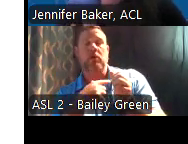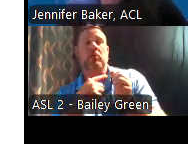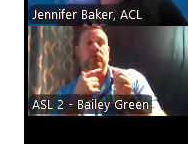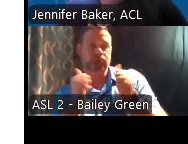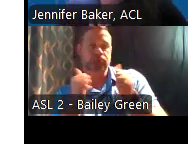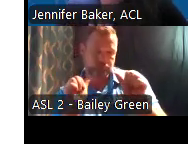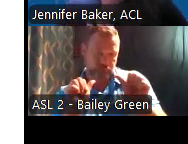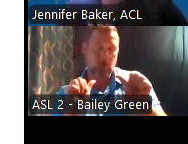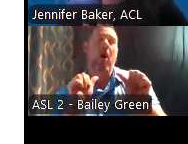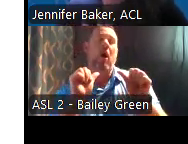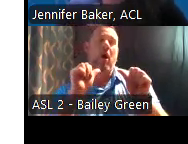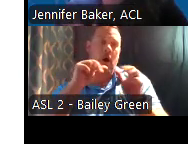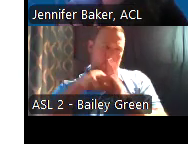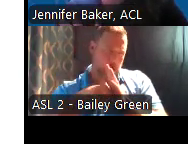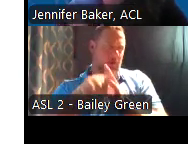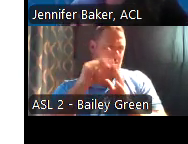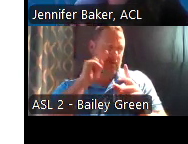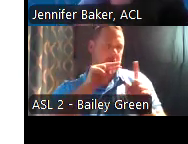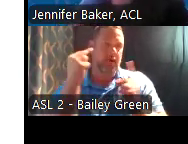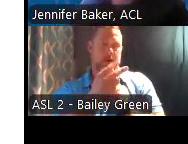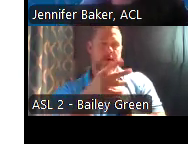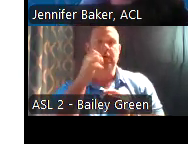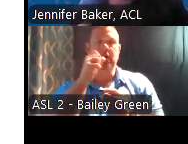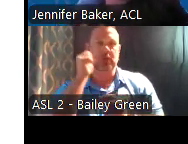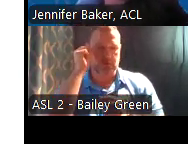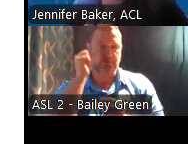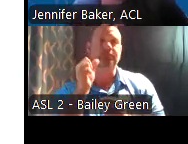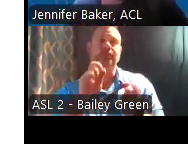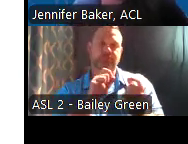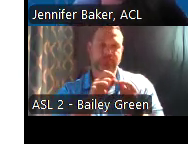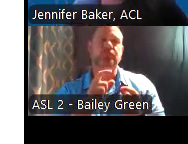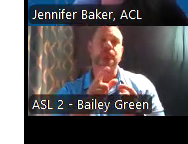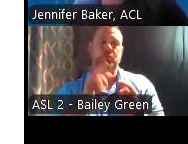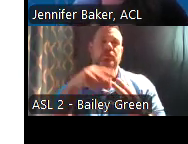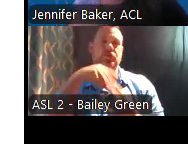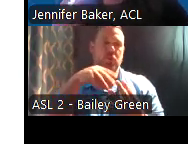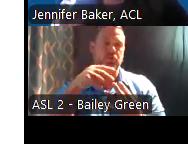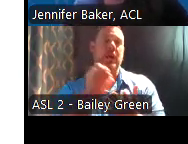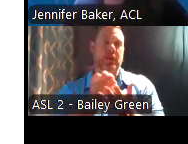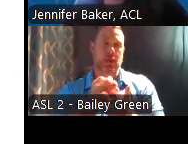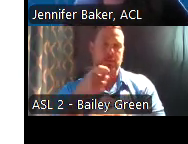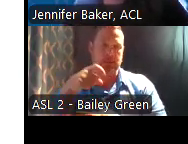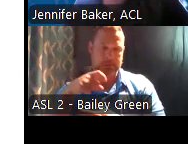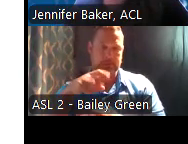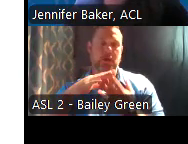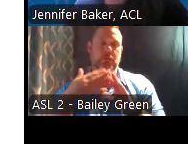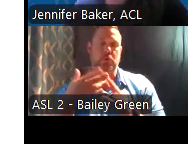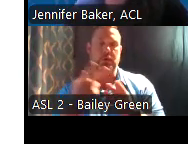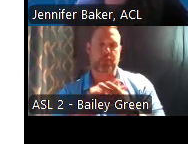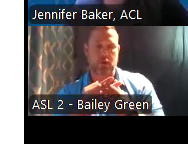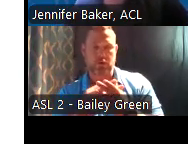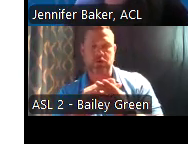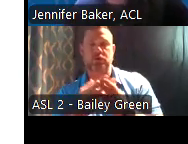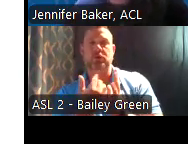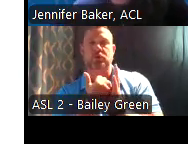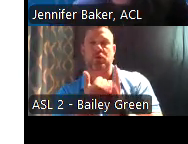are rooted in the perspectives of older adults themselves, particularly those with the greatest social and economic need, and community partners, and to